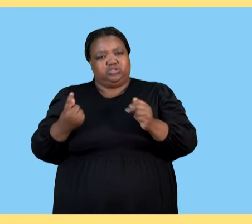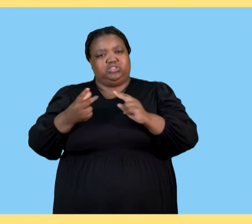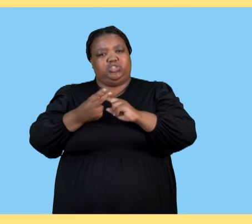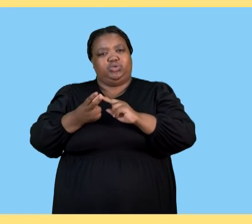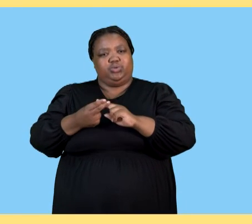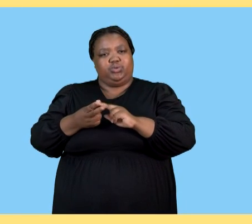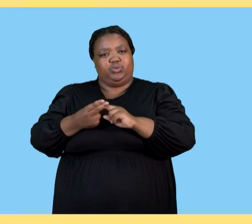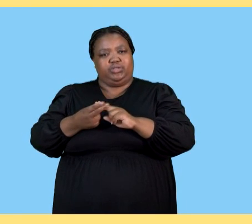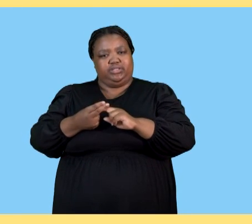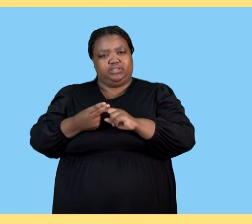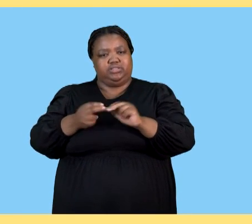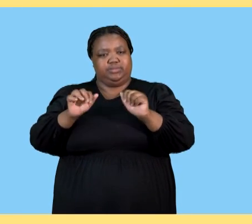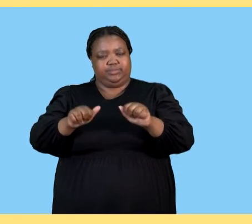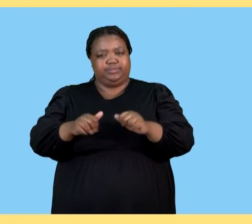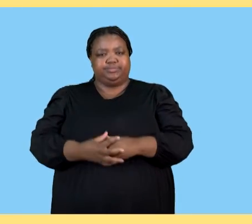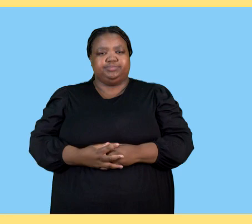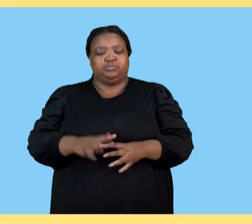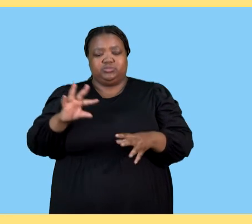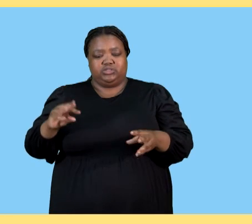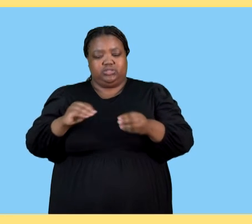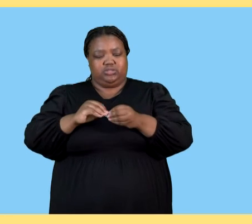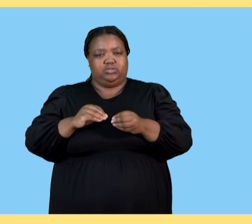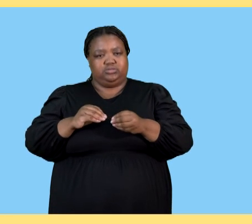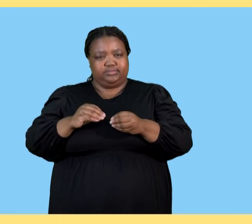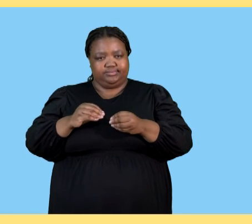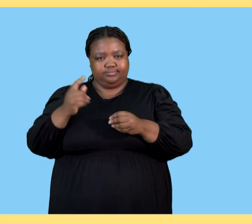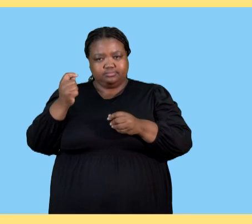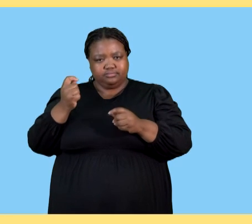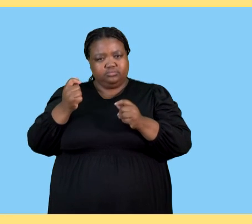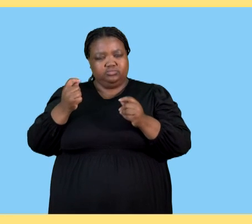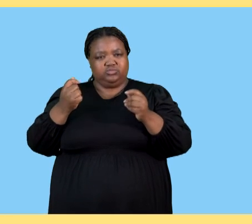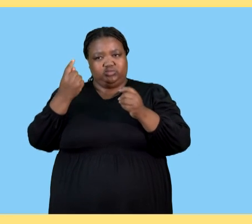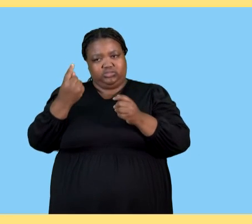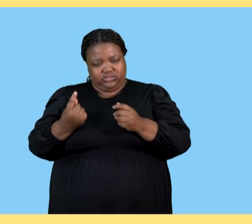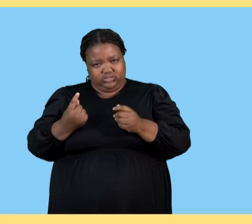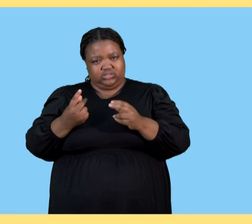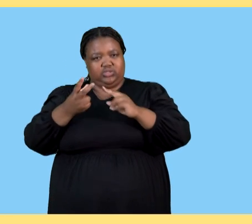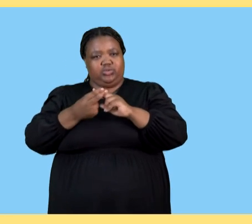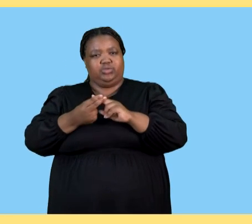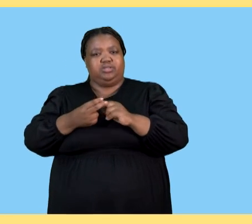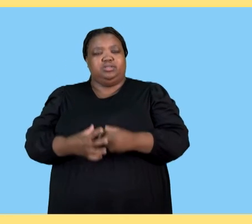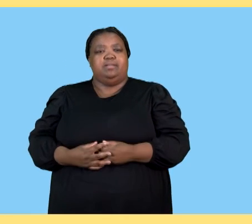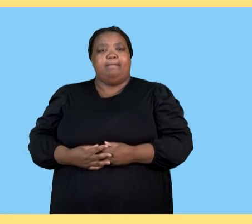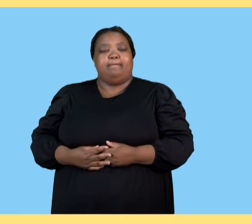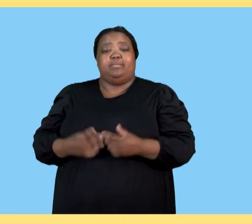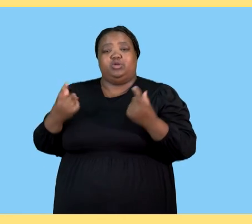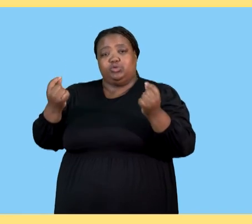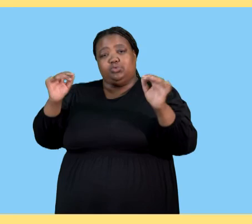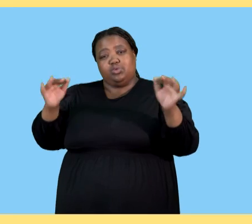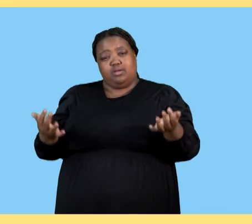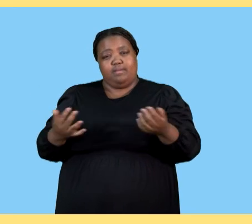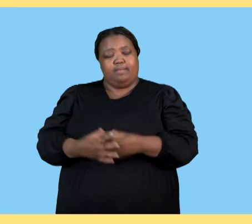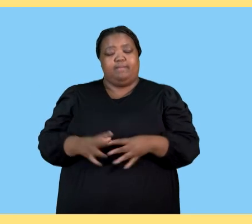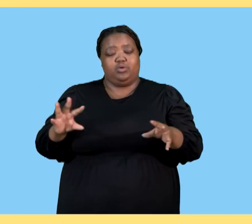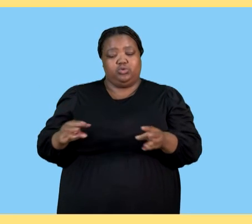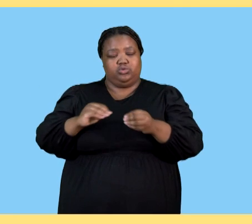unit. Per unit. All right? The total cost of production per unit. How do I